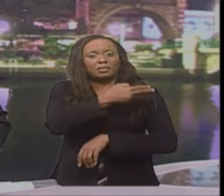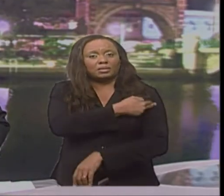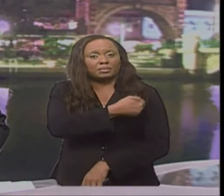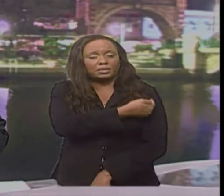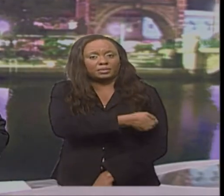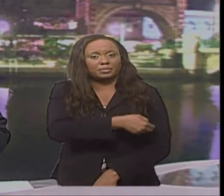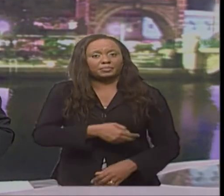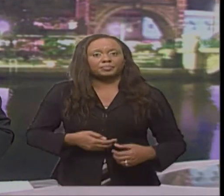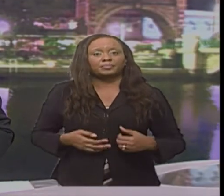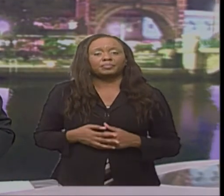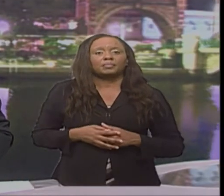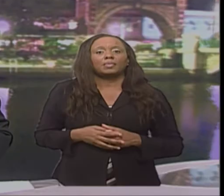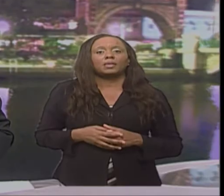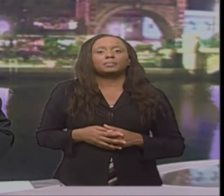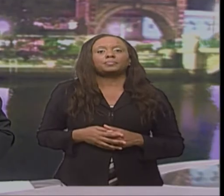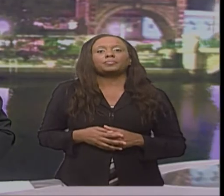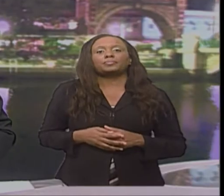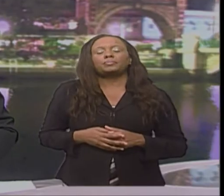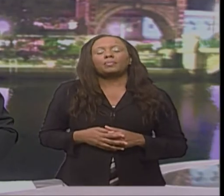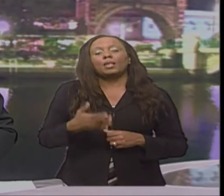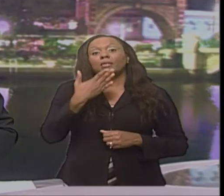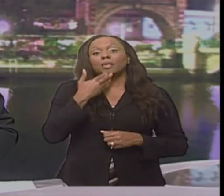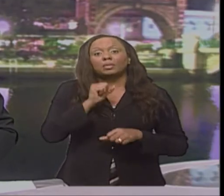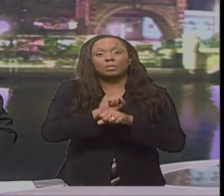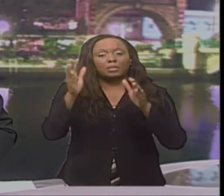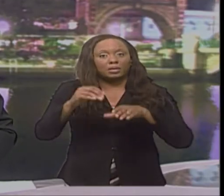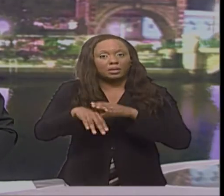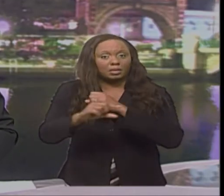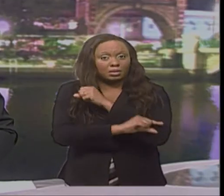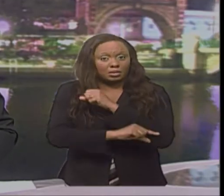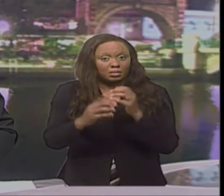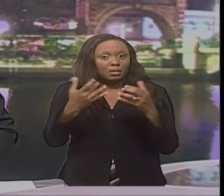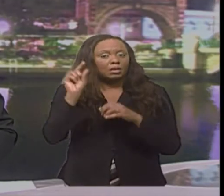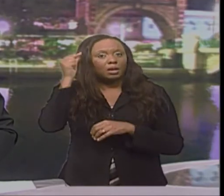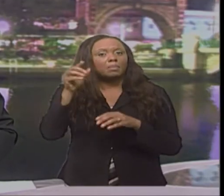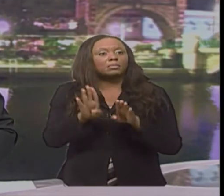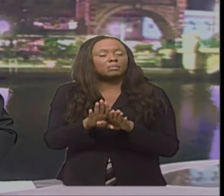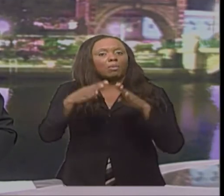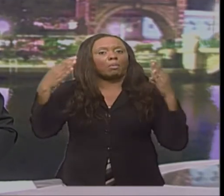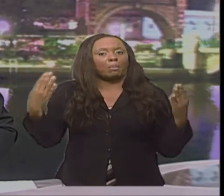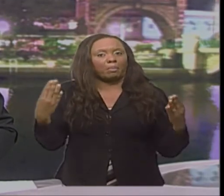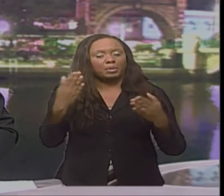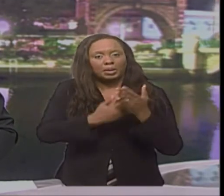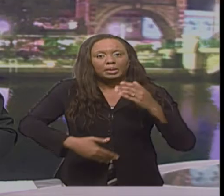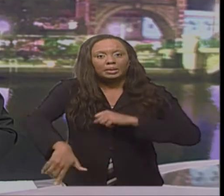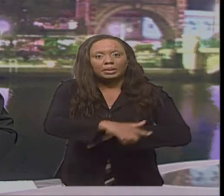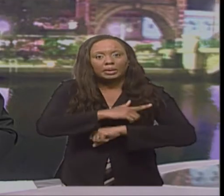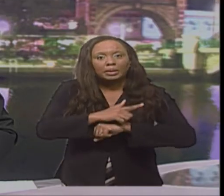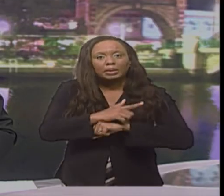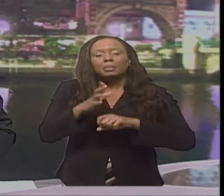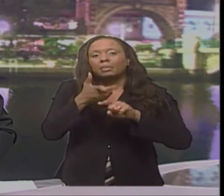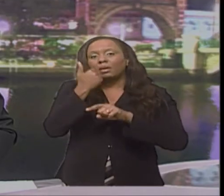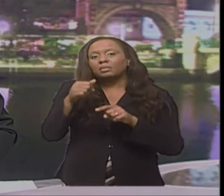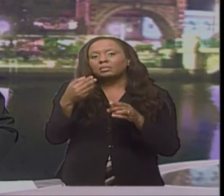Well, retrenched sugar workers in Guyana want the government to reopen closed estates. For them, it's only a matter of time before their severance payment